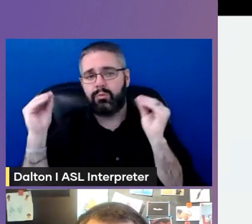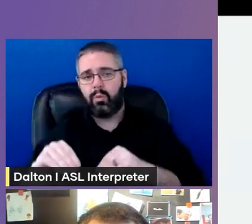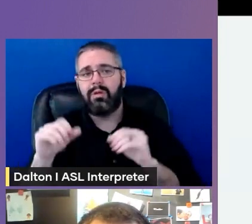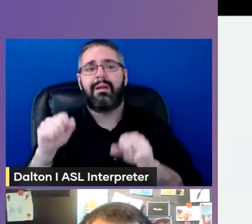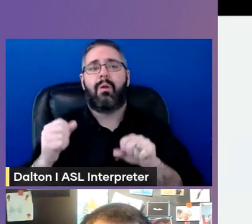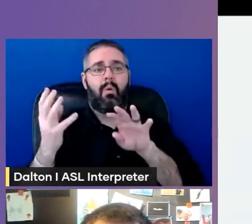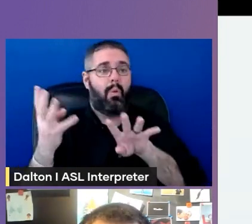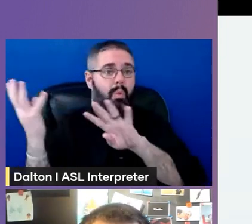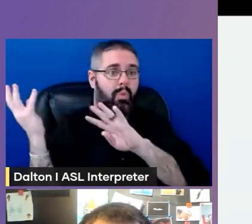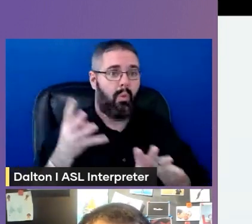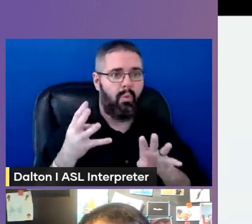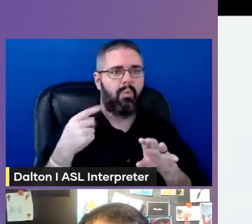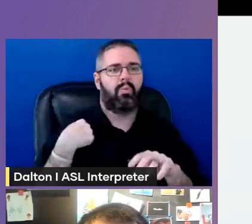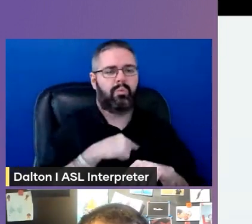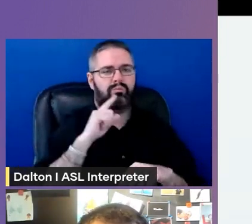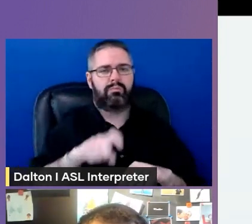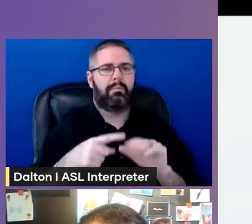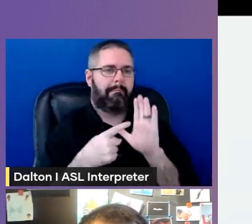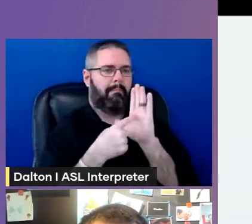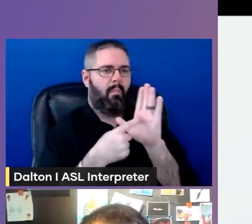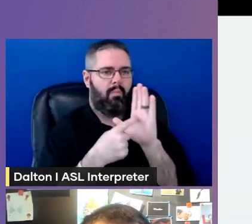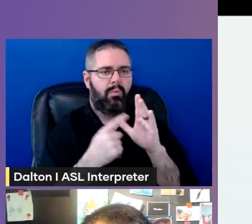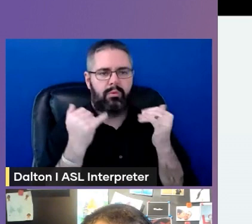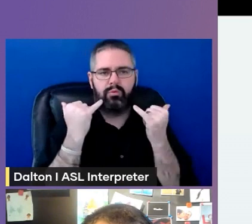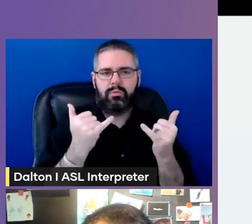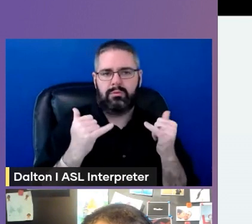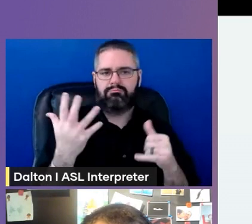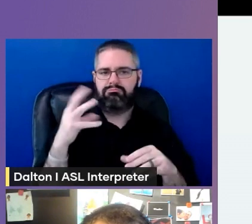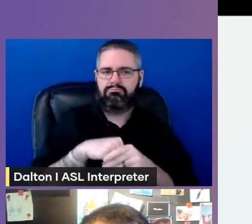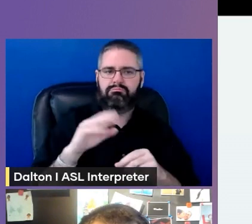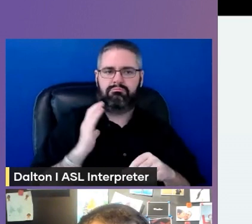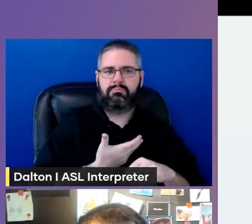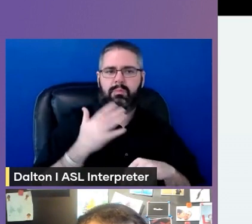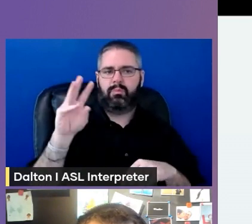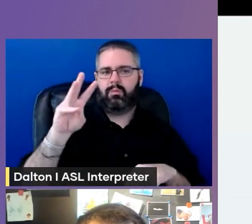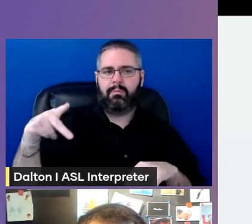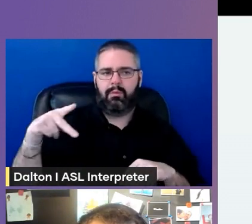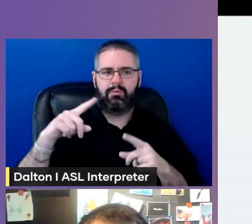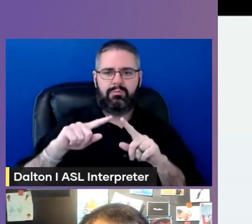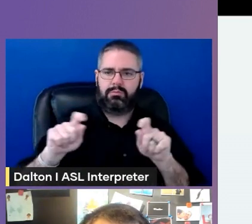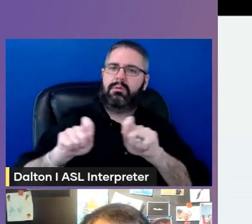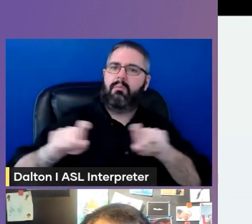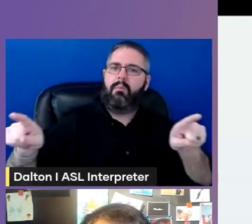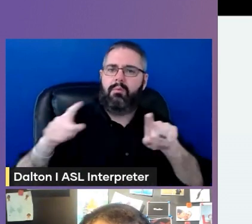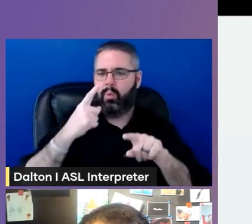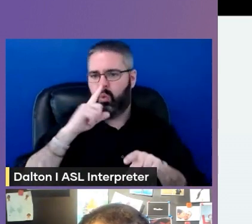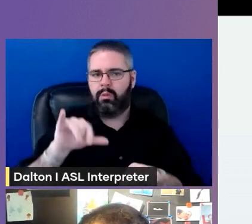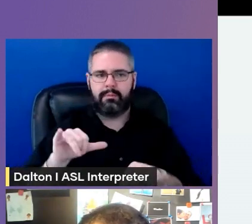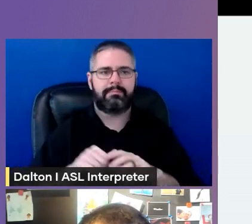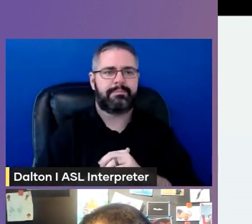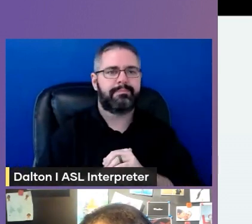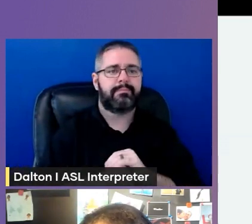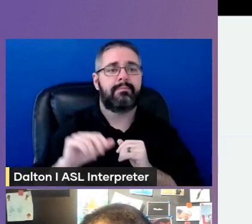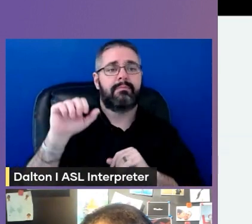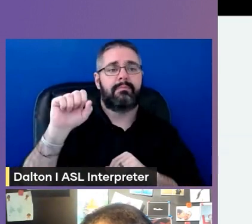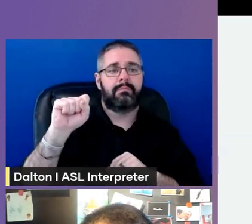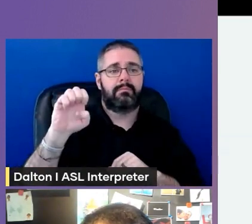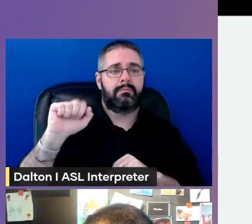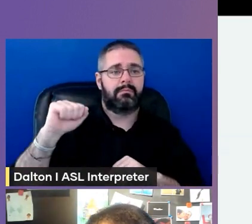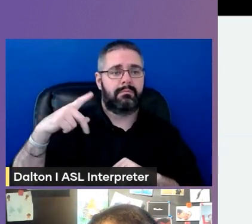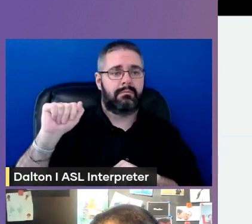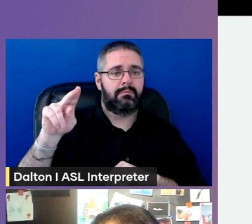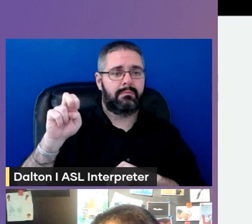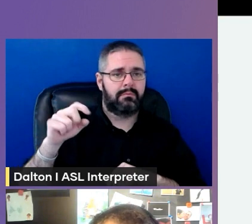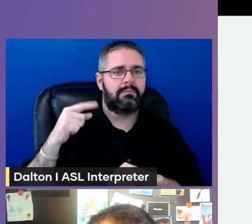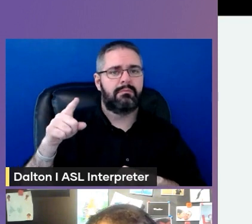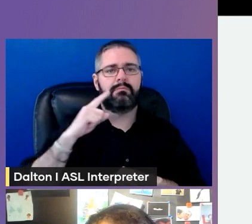this is actually what we need to model today into our Waypoint deployment. Right. Seaplane has the notion of flights